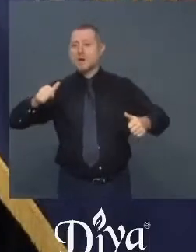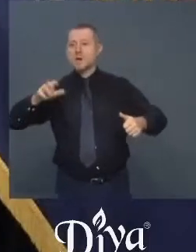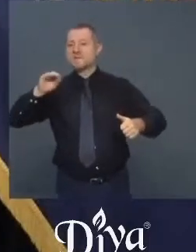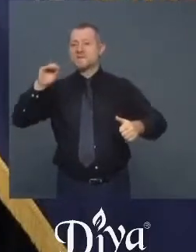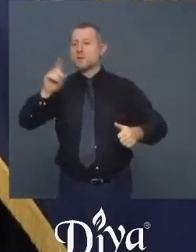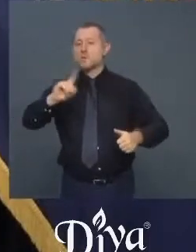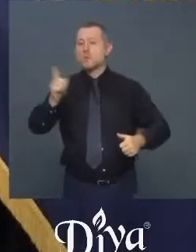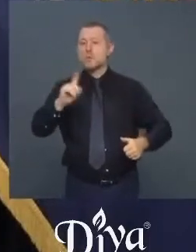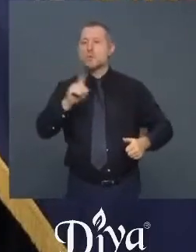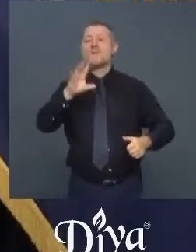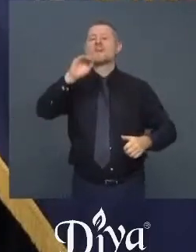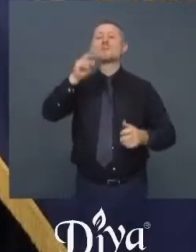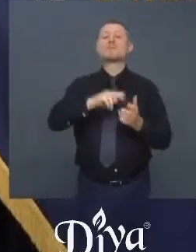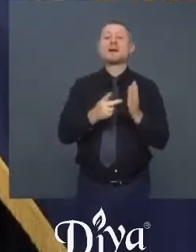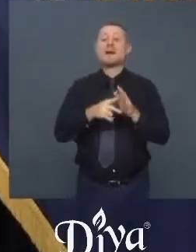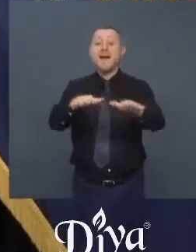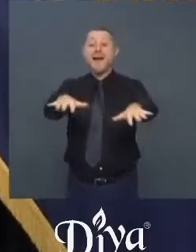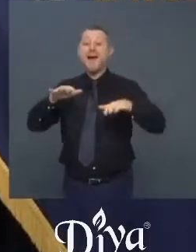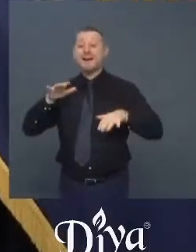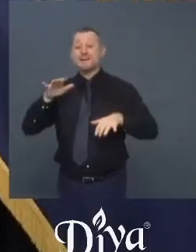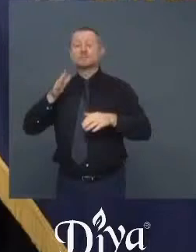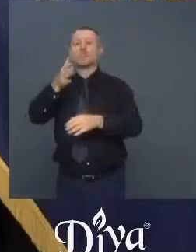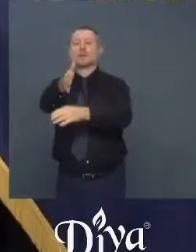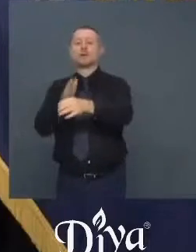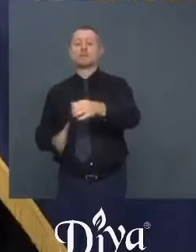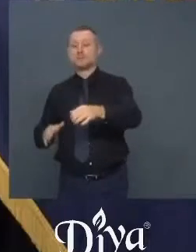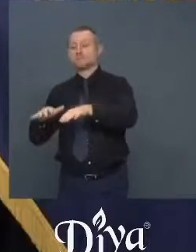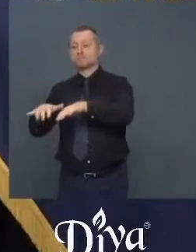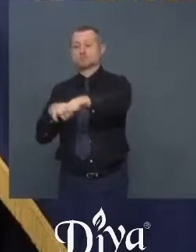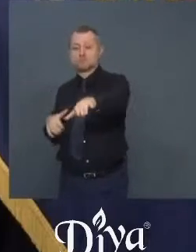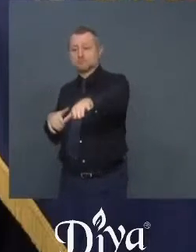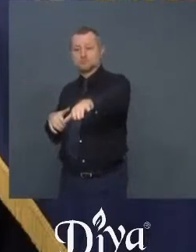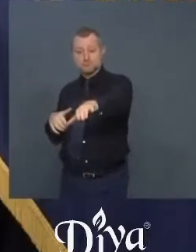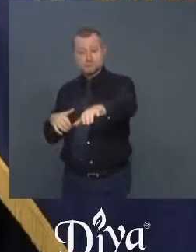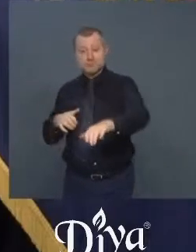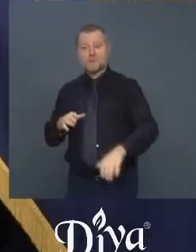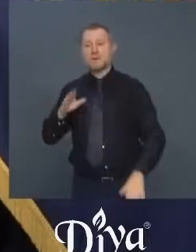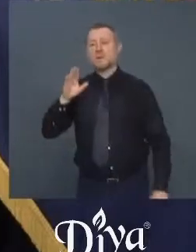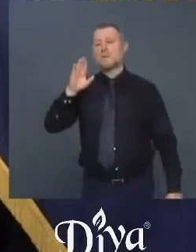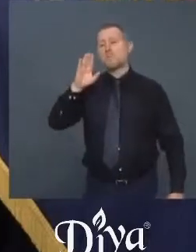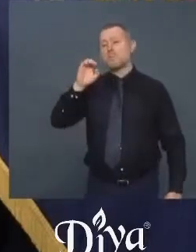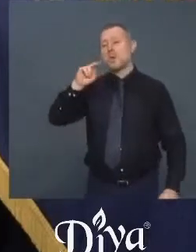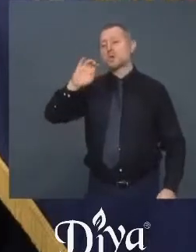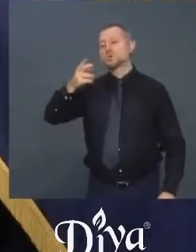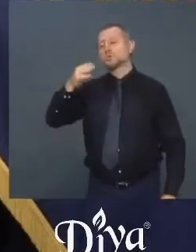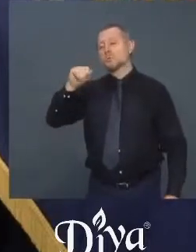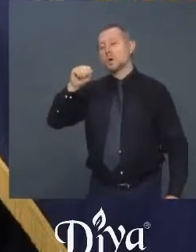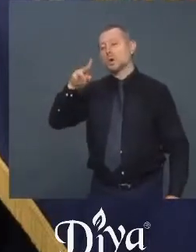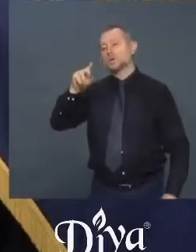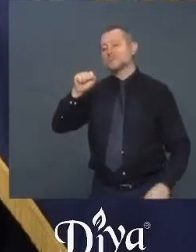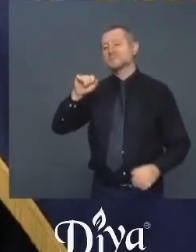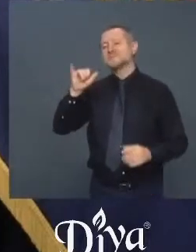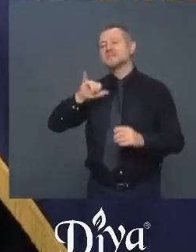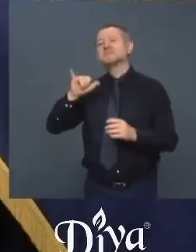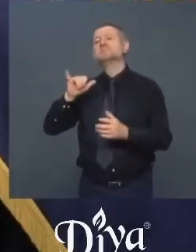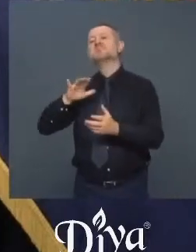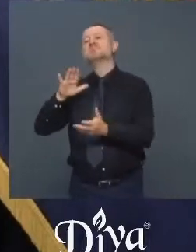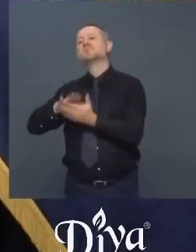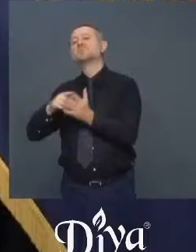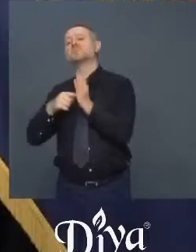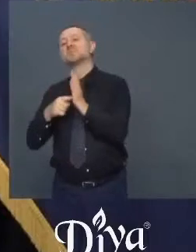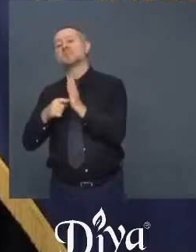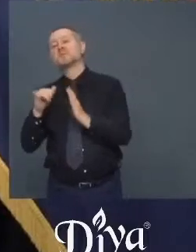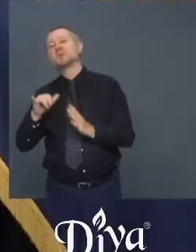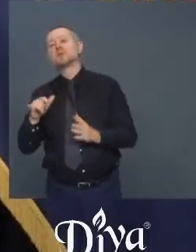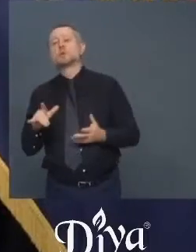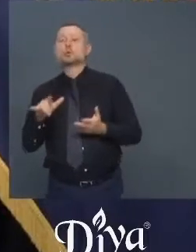on the schools, it's the overall totality of the circumstances. So, for example, the New York City schools were